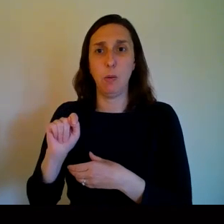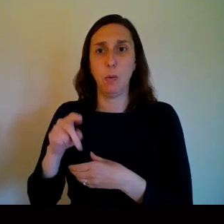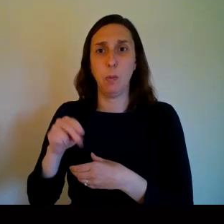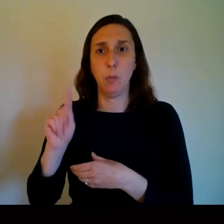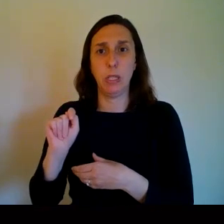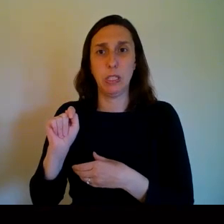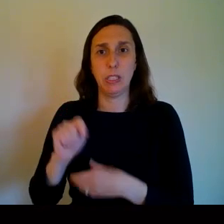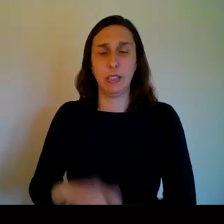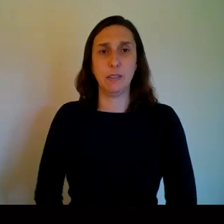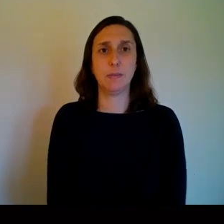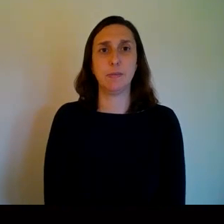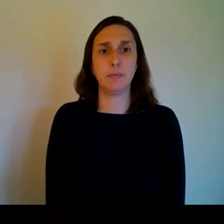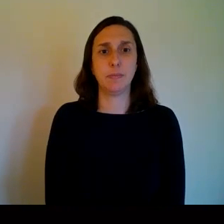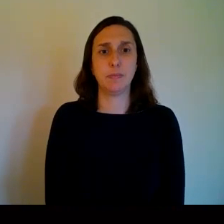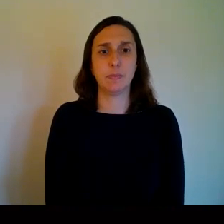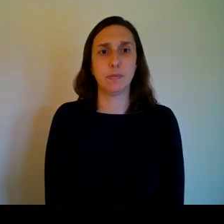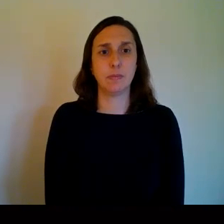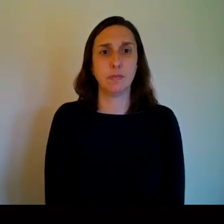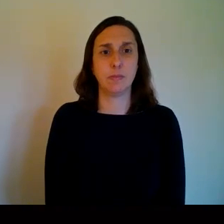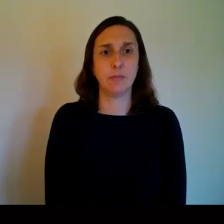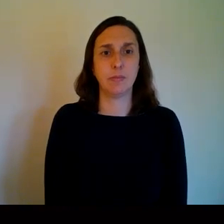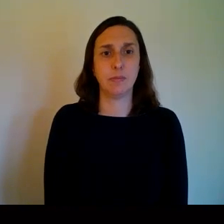Let's say